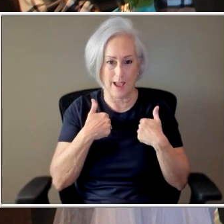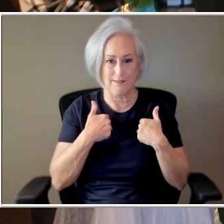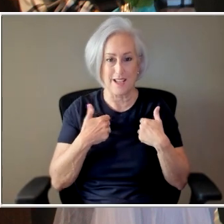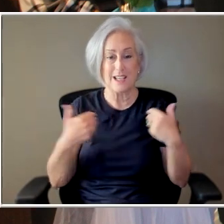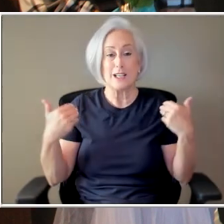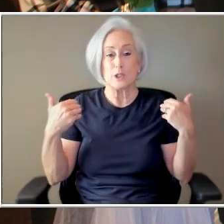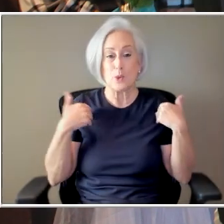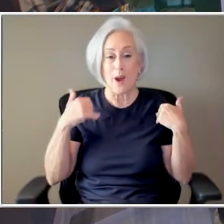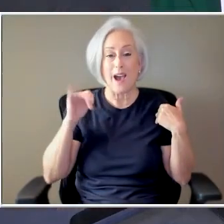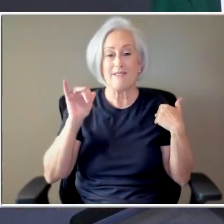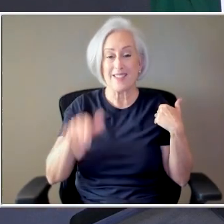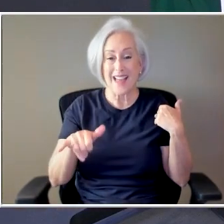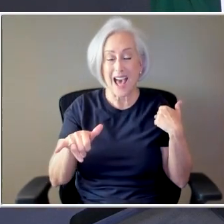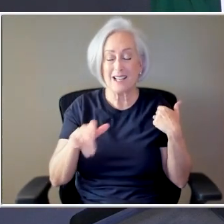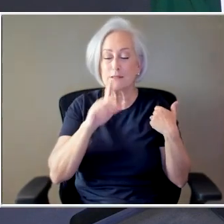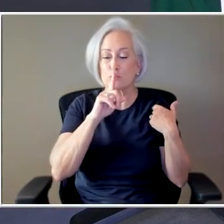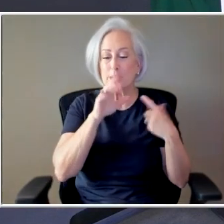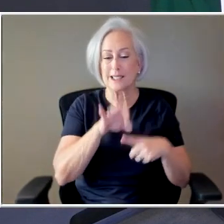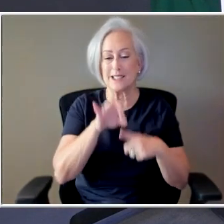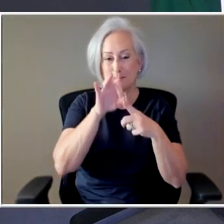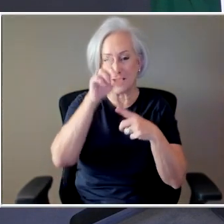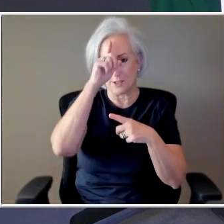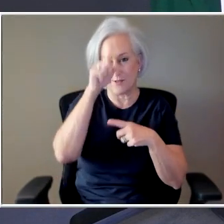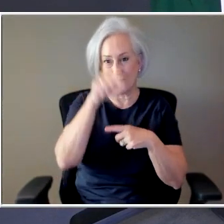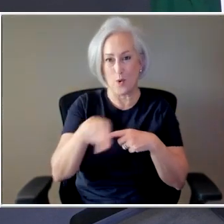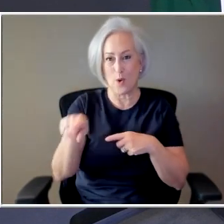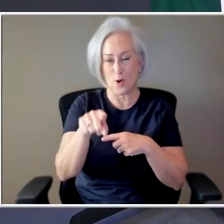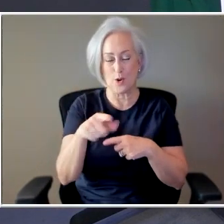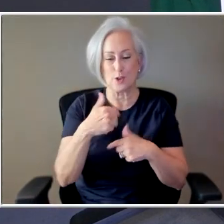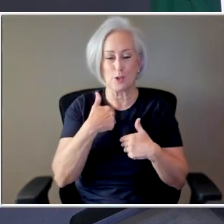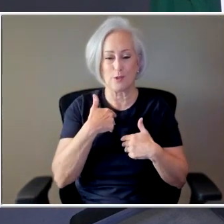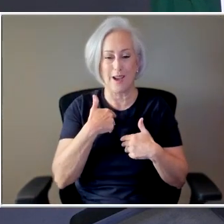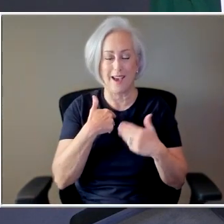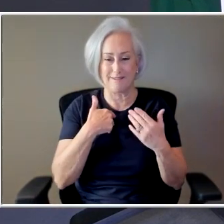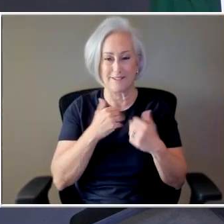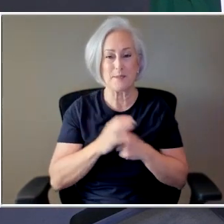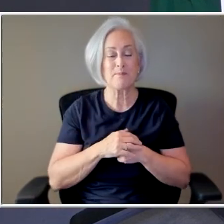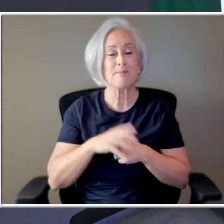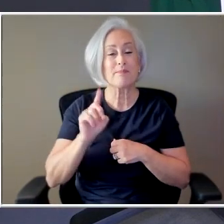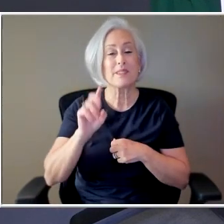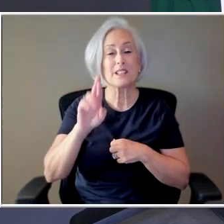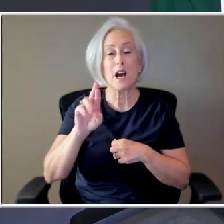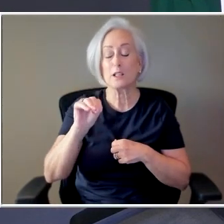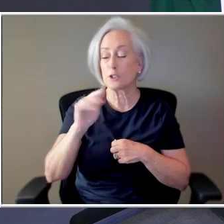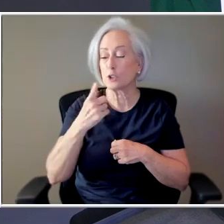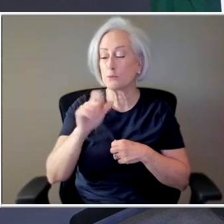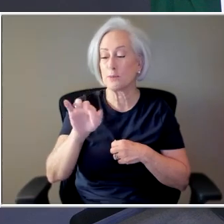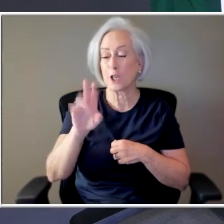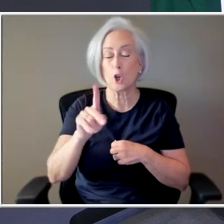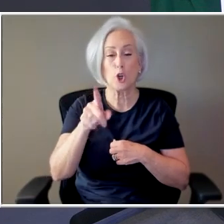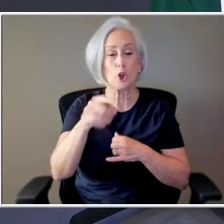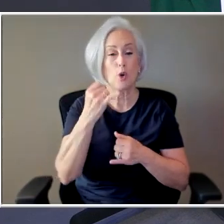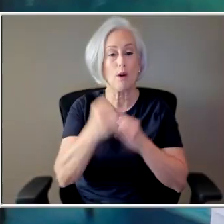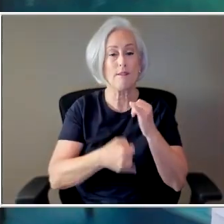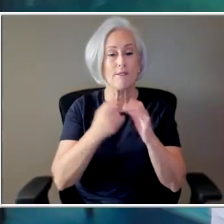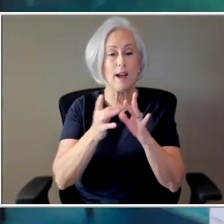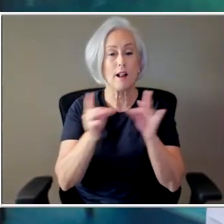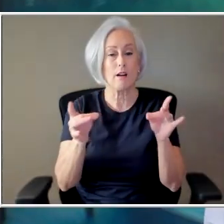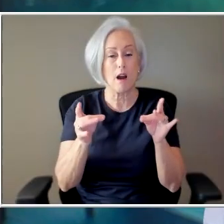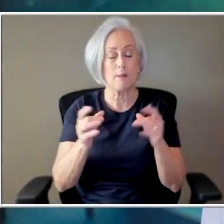her. Dr. O'Gurk, what is the big takeaway from this story? Life is